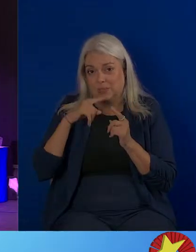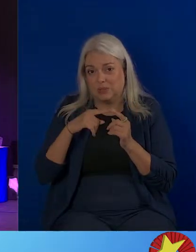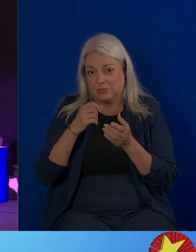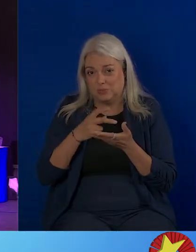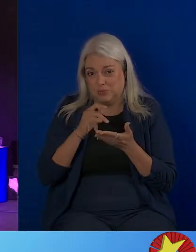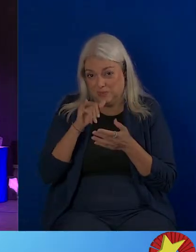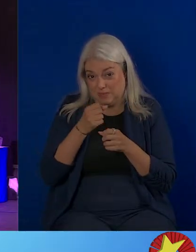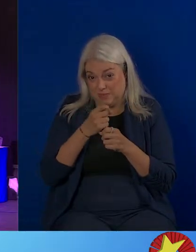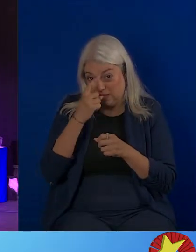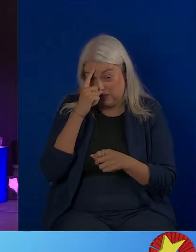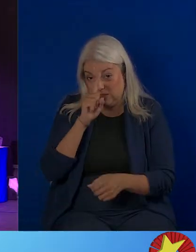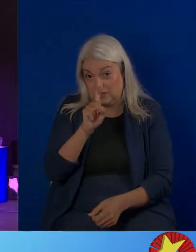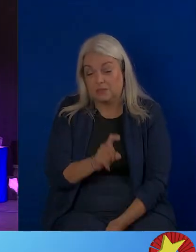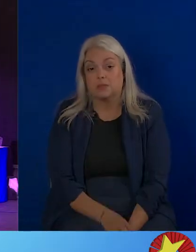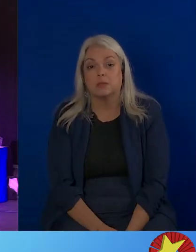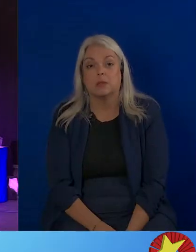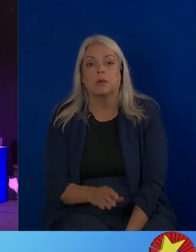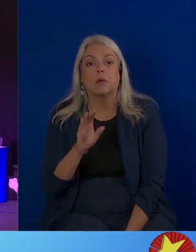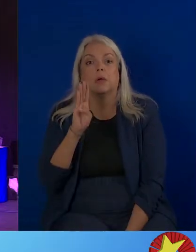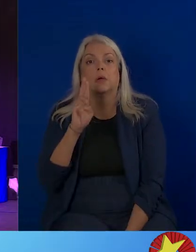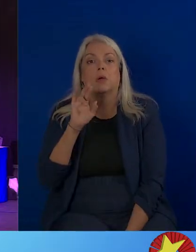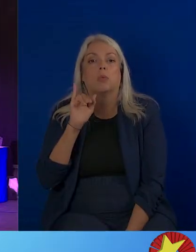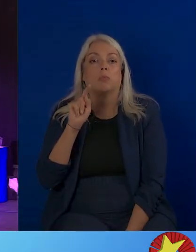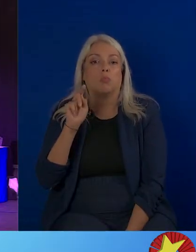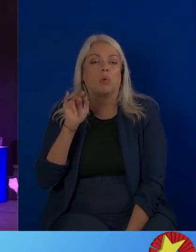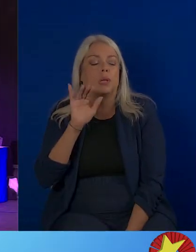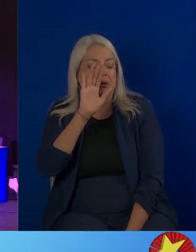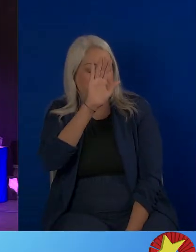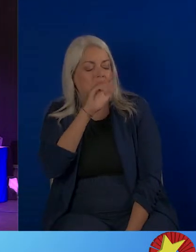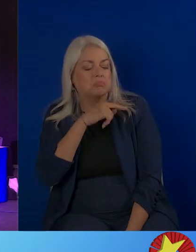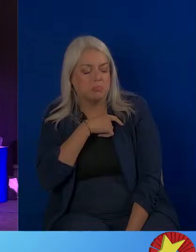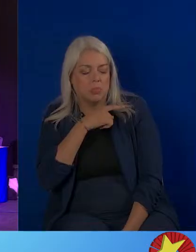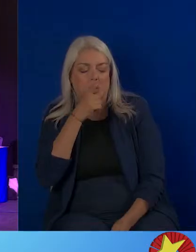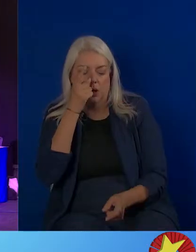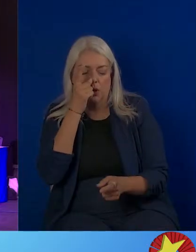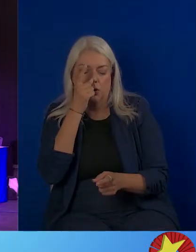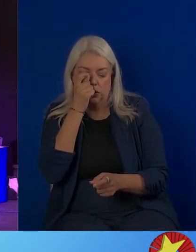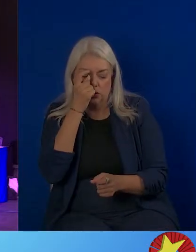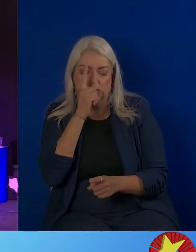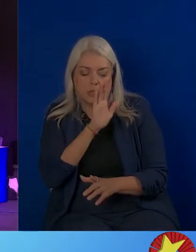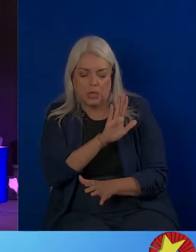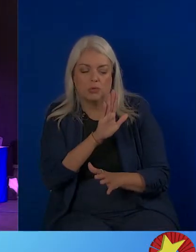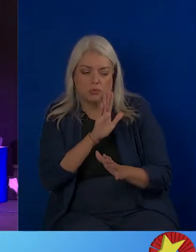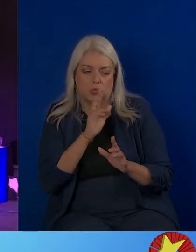make sense? I very much understand your Okay. position on this.